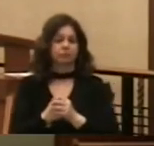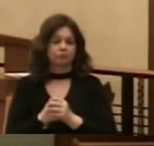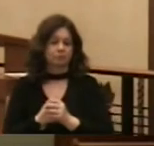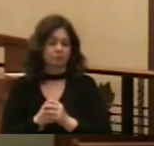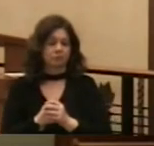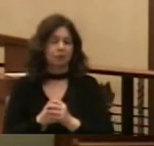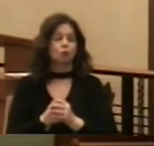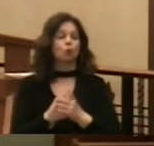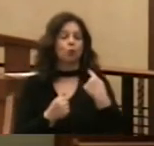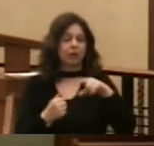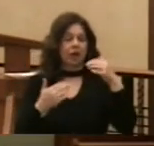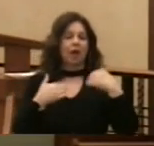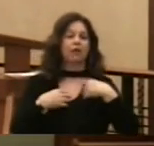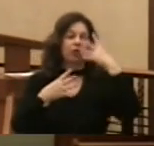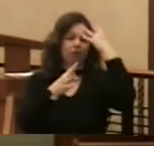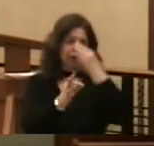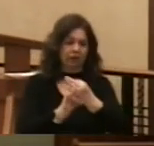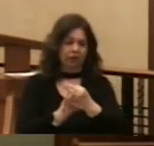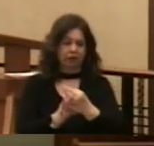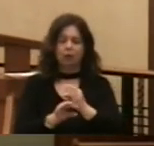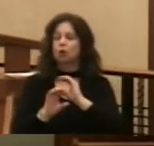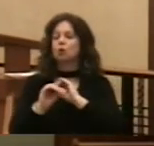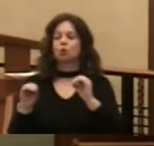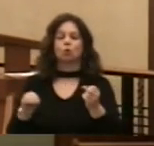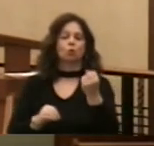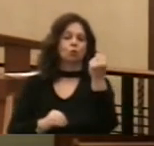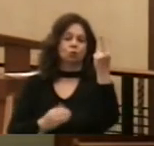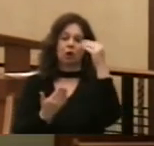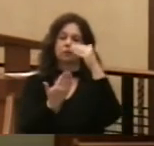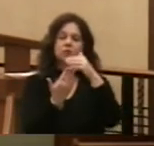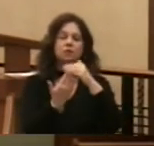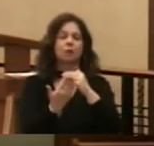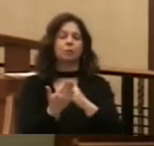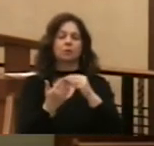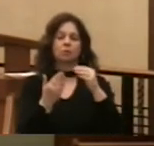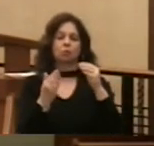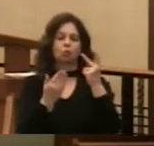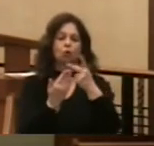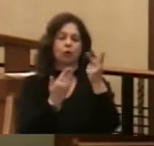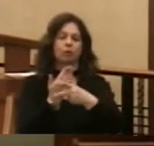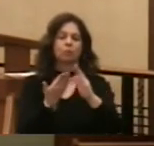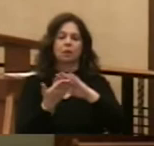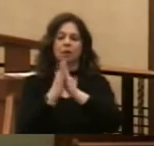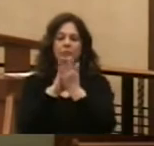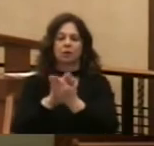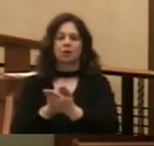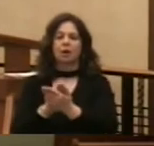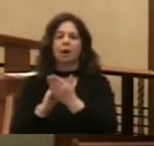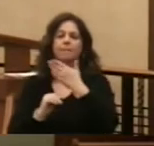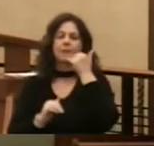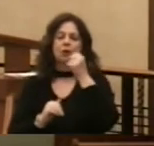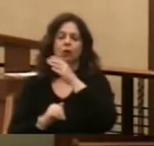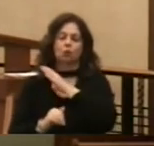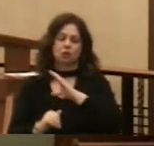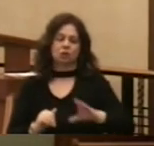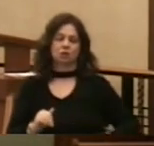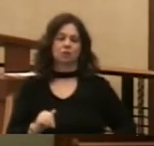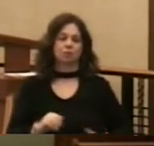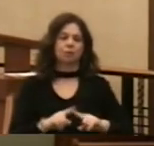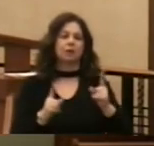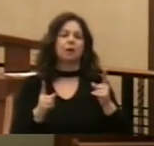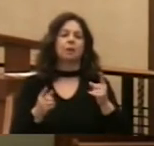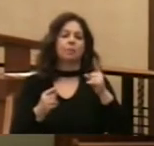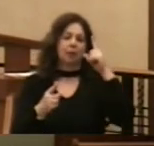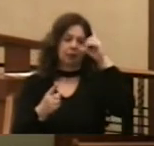all. No 12-step program to becoming a better Christian. Just believing something so simple